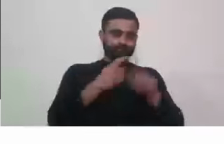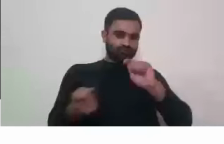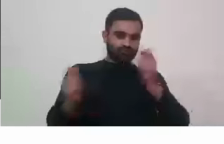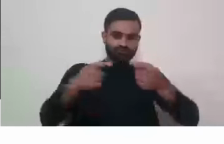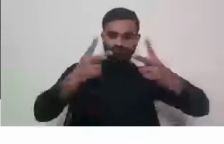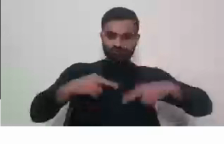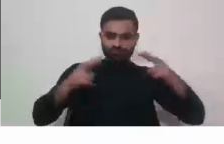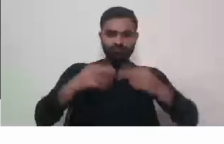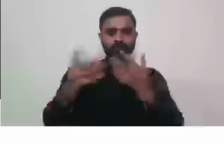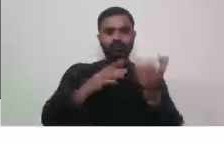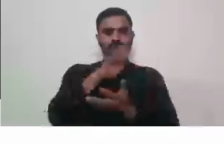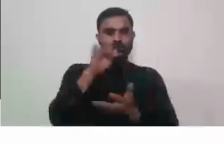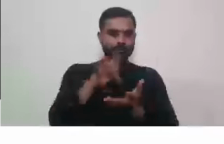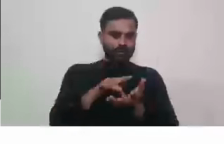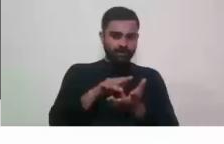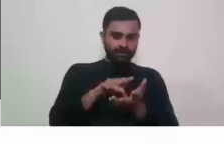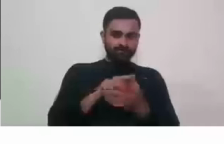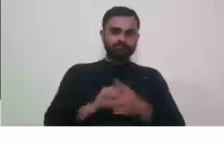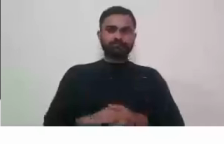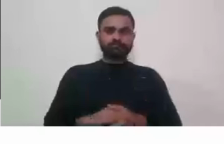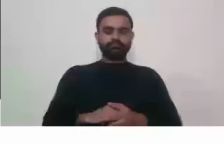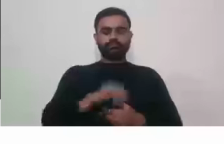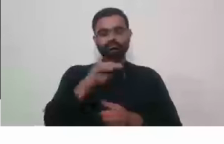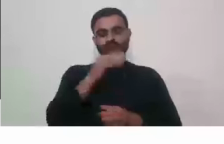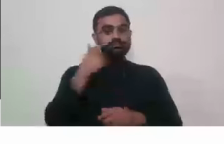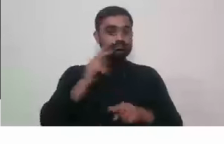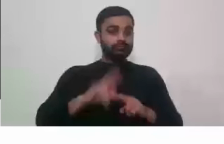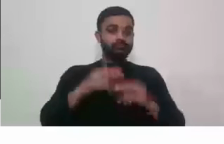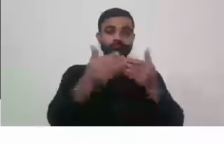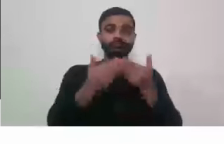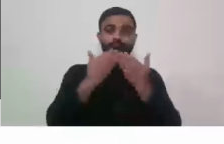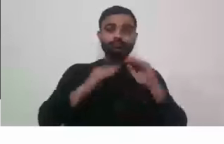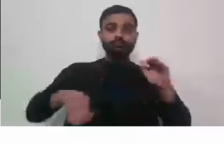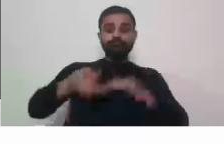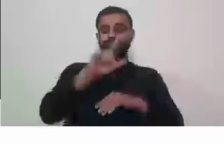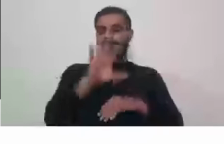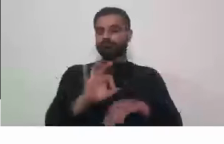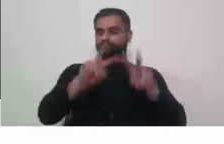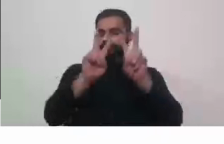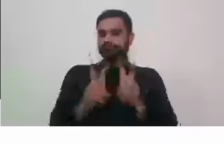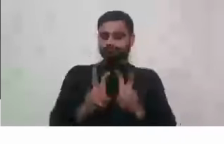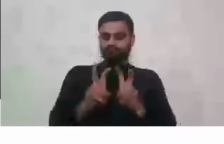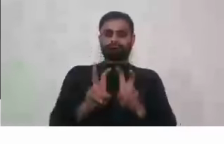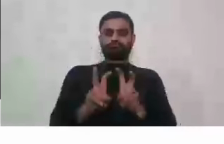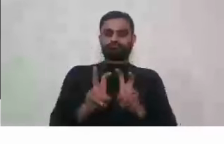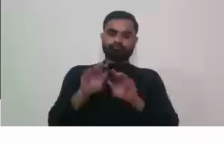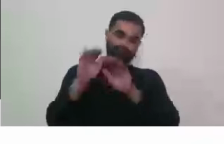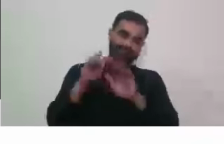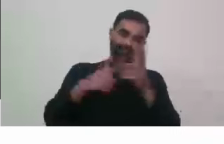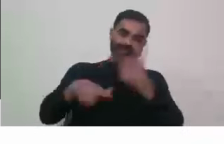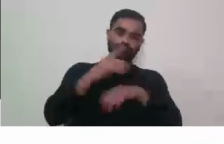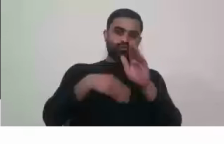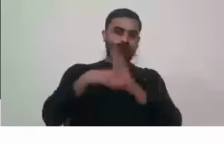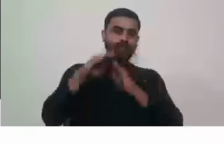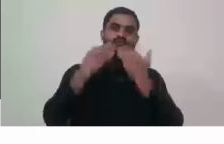at the marketplace. And if we are inviting students to create such dialogues, depending on the level of the